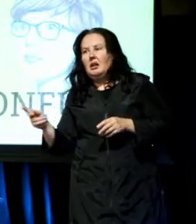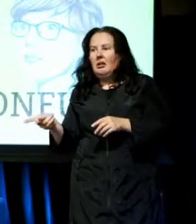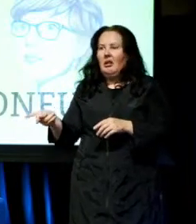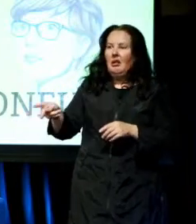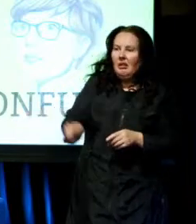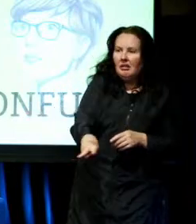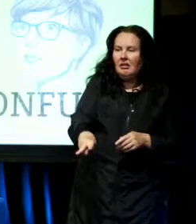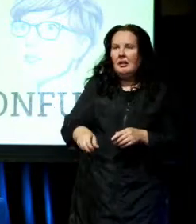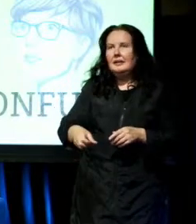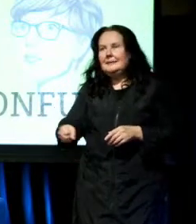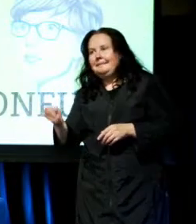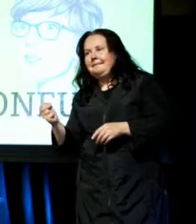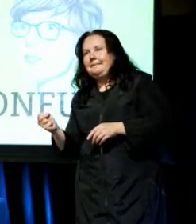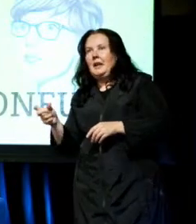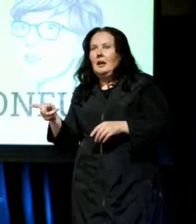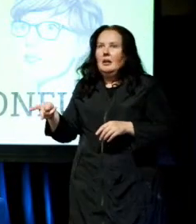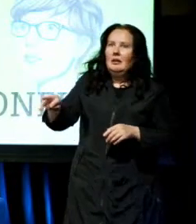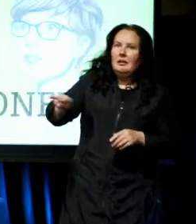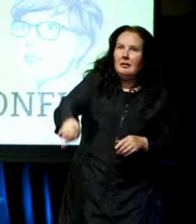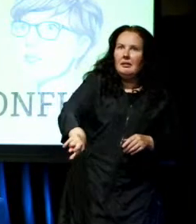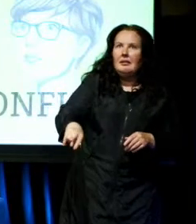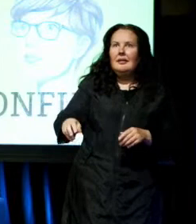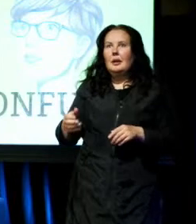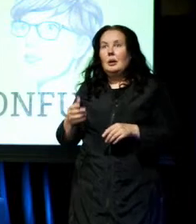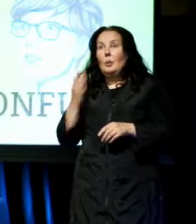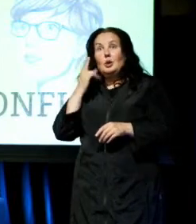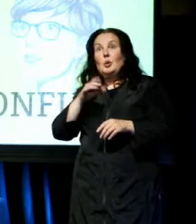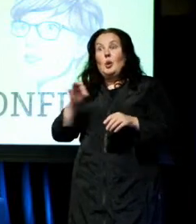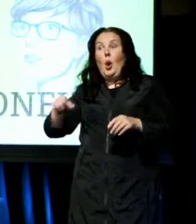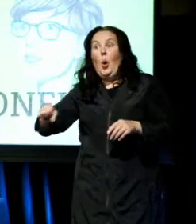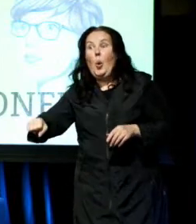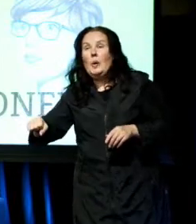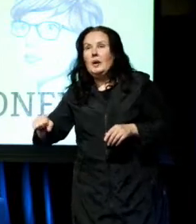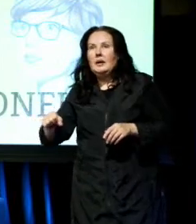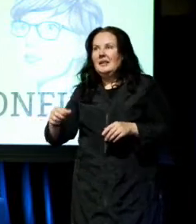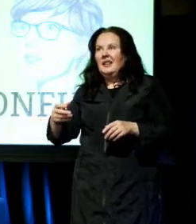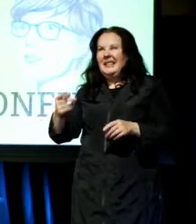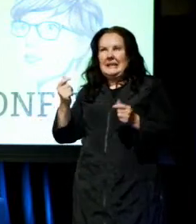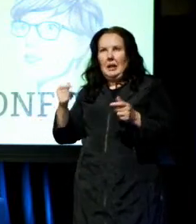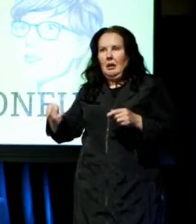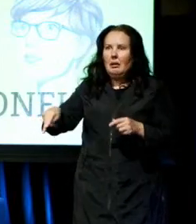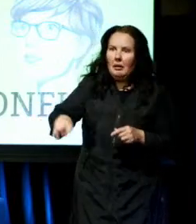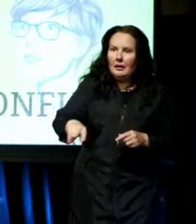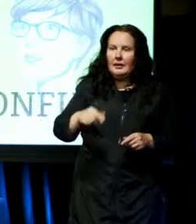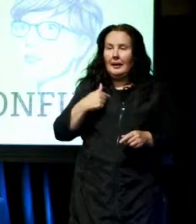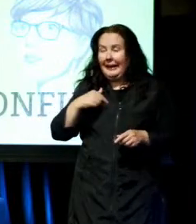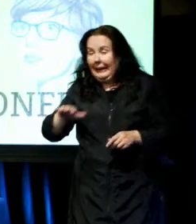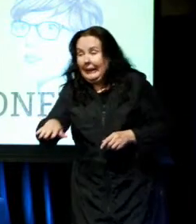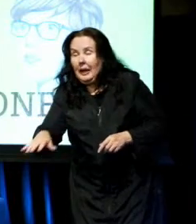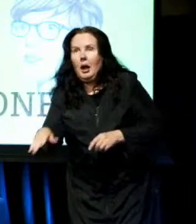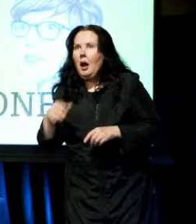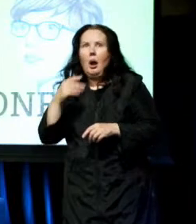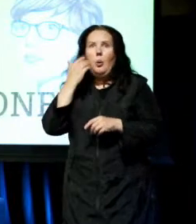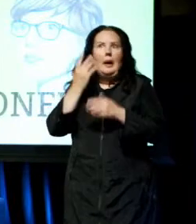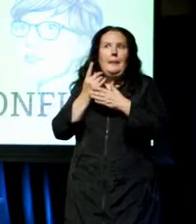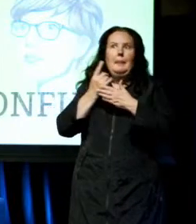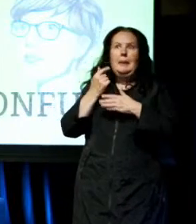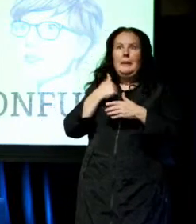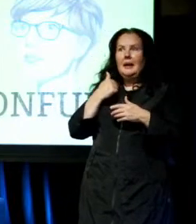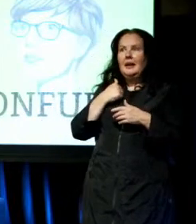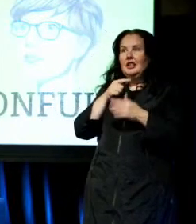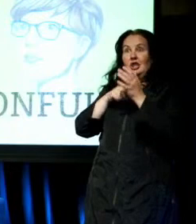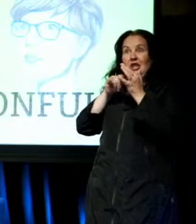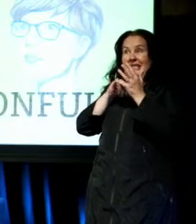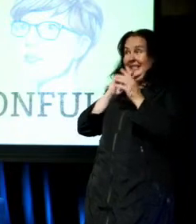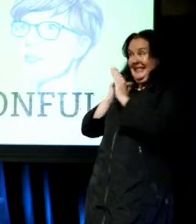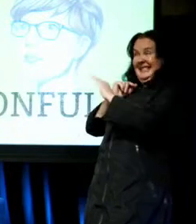Because there's just like, what do you do with your walking stick when you're not holding it? It's so hard to organize. And I leaned over and I was like, that happens to me all the time. And Jess was like, I wrote